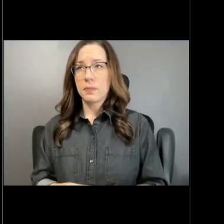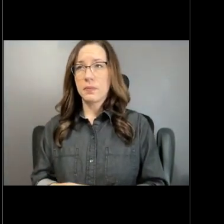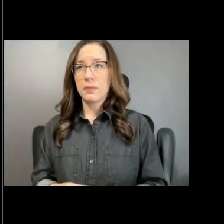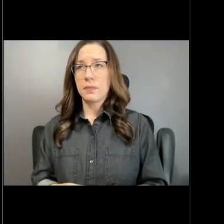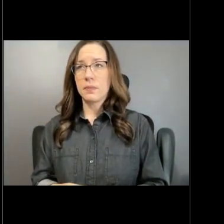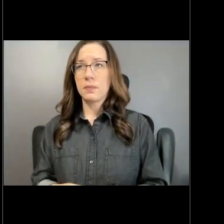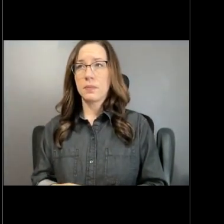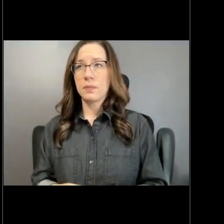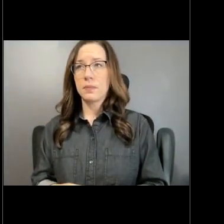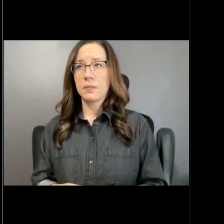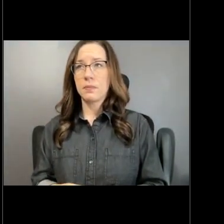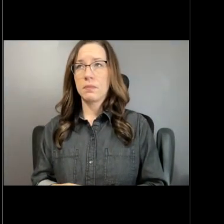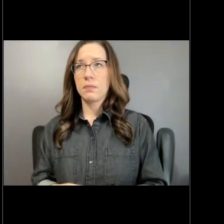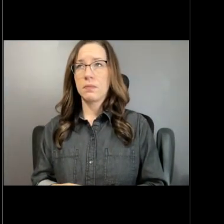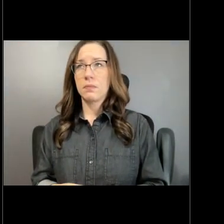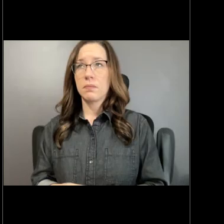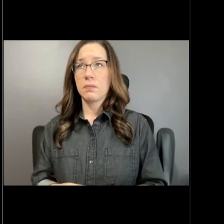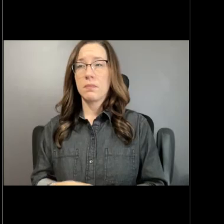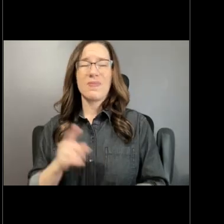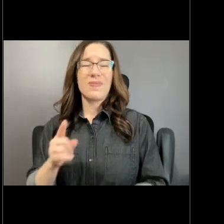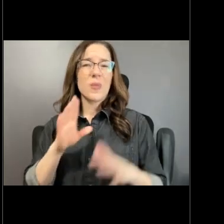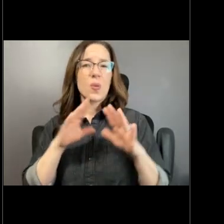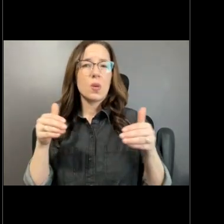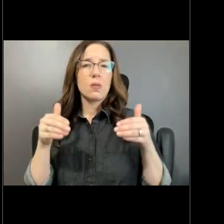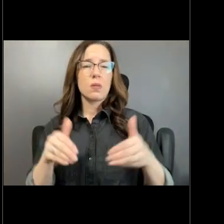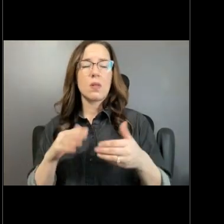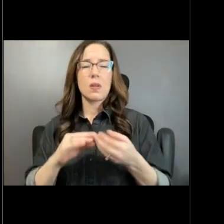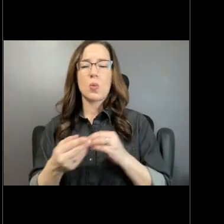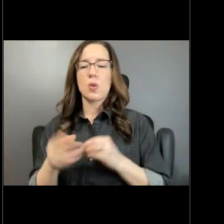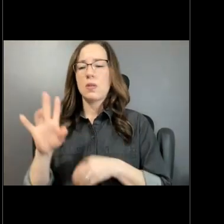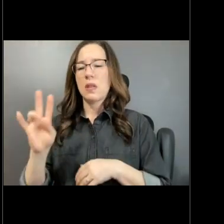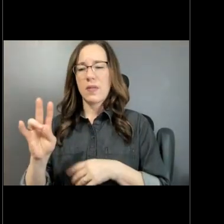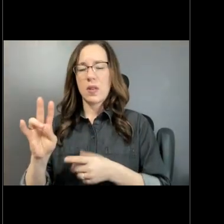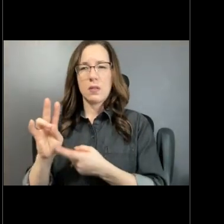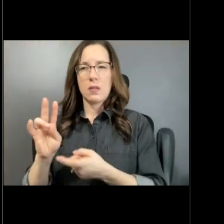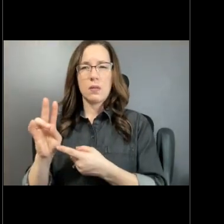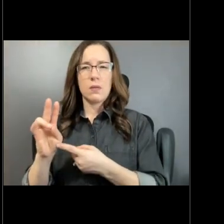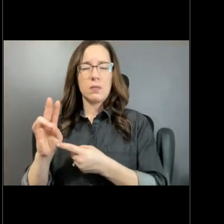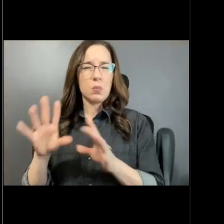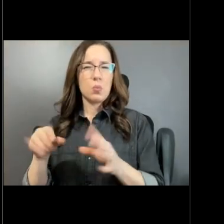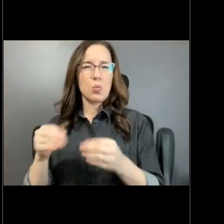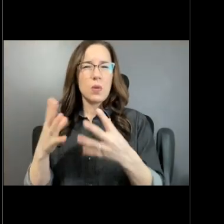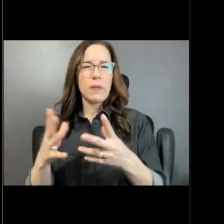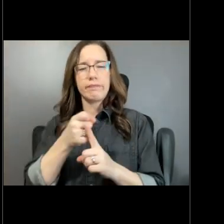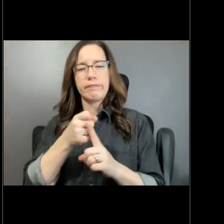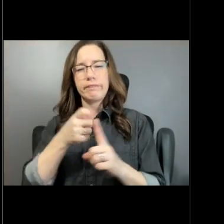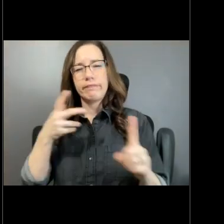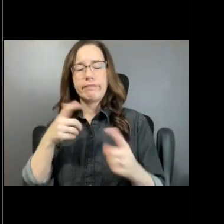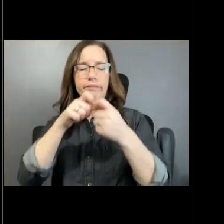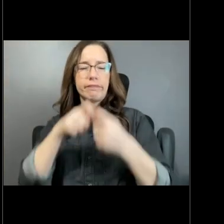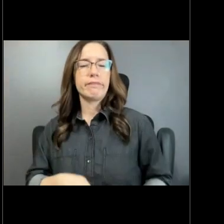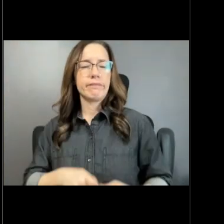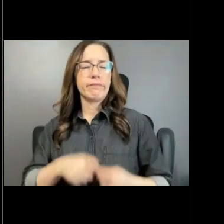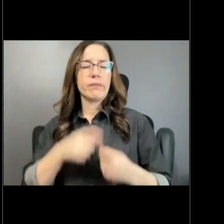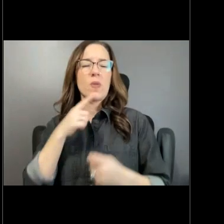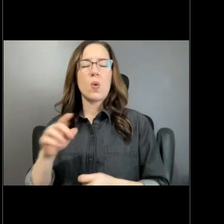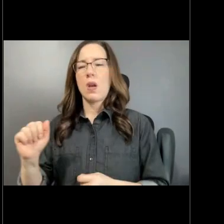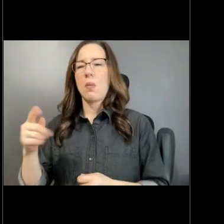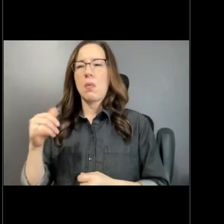Today's training focuses on requirement 7 and provides details for approaches to appliances